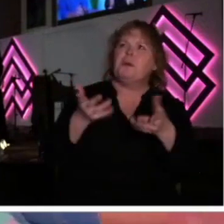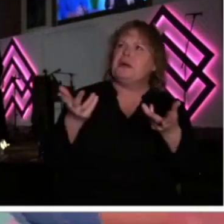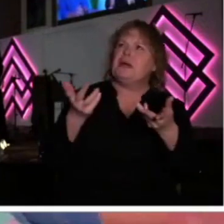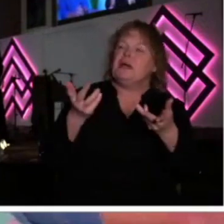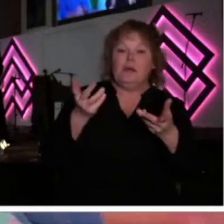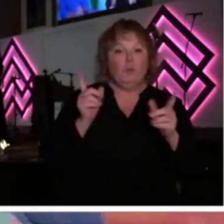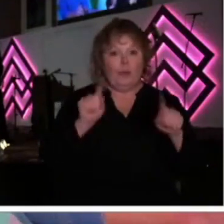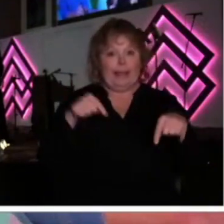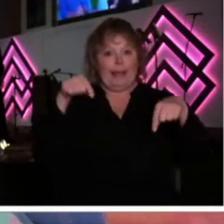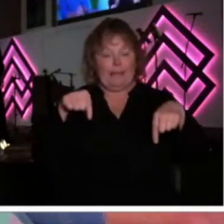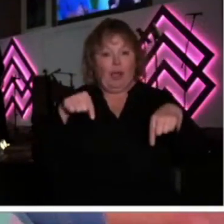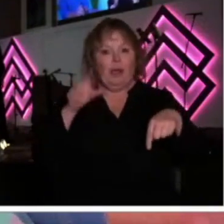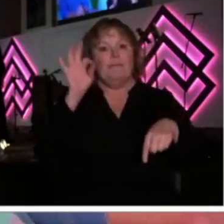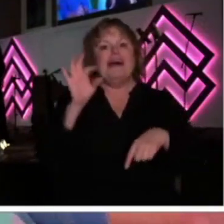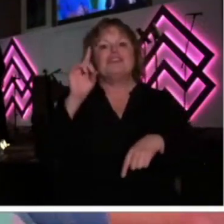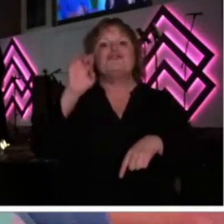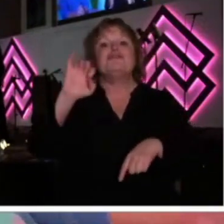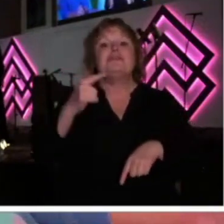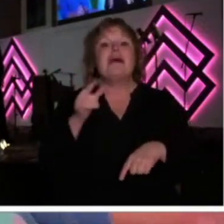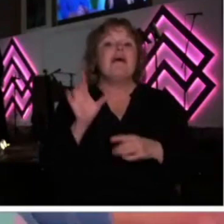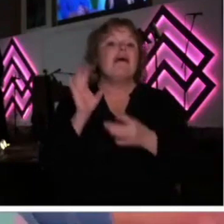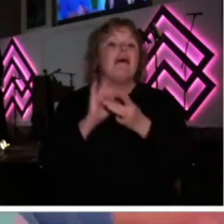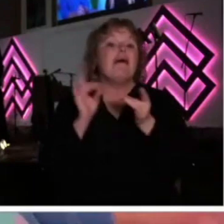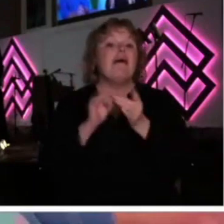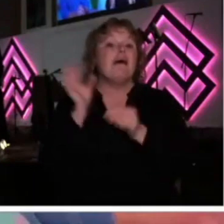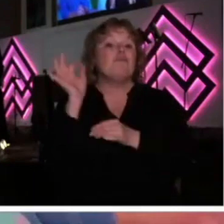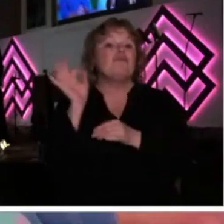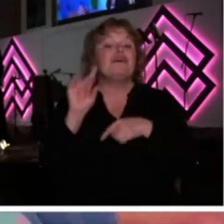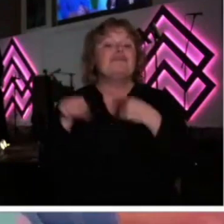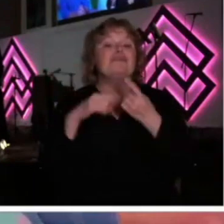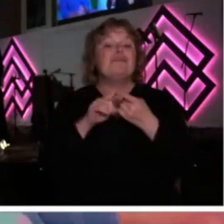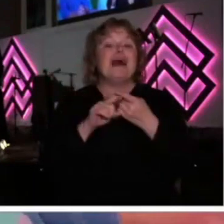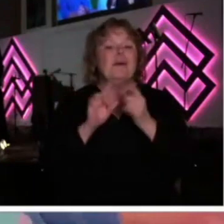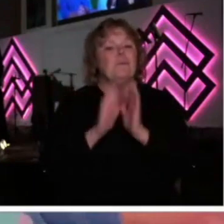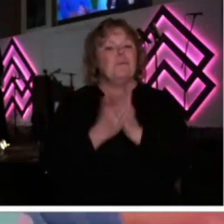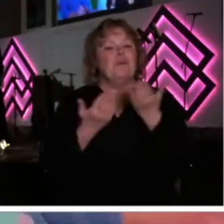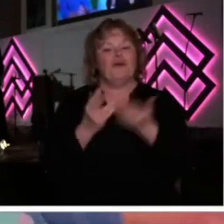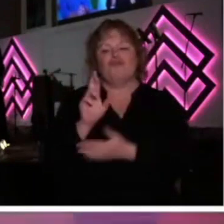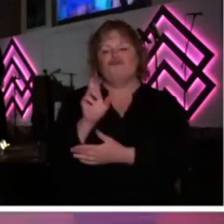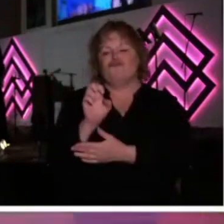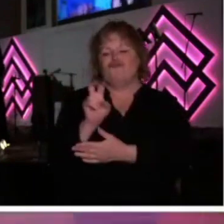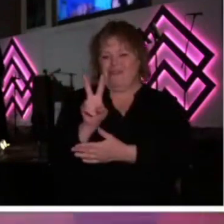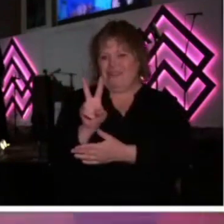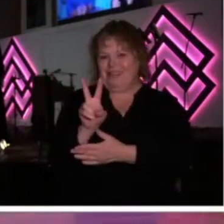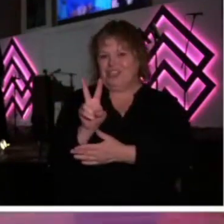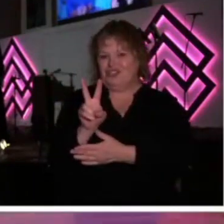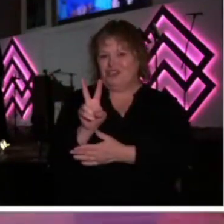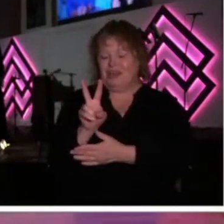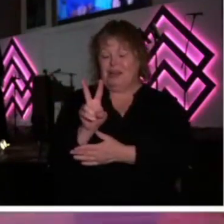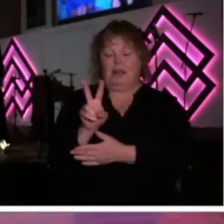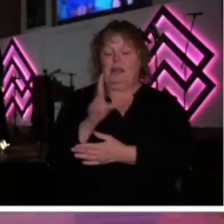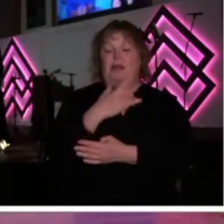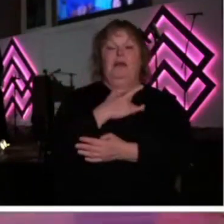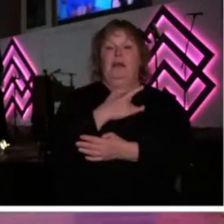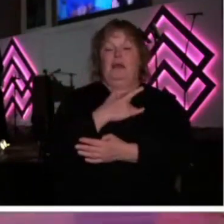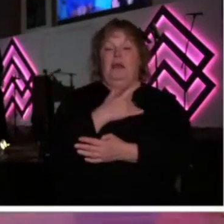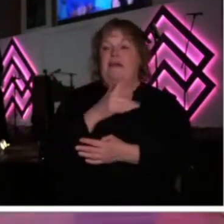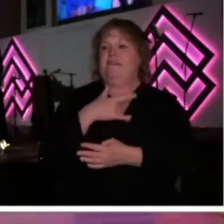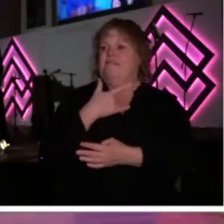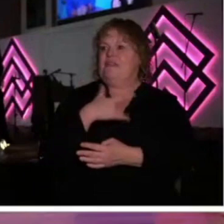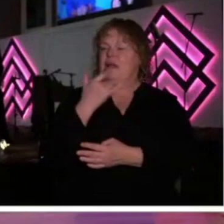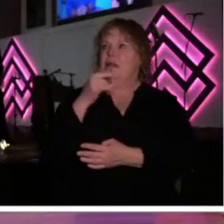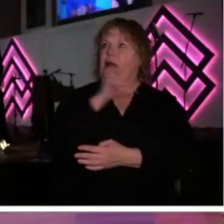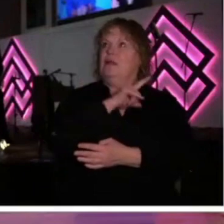was preaching a sermon from his Revelation series. It almost felt like the